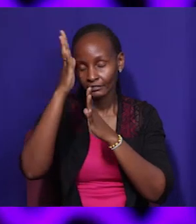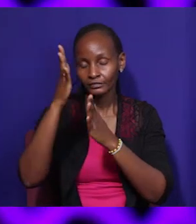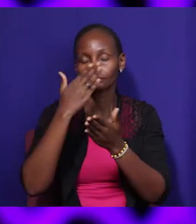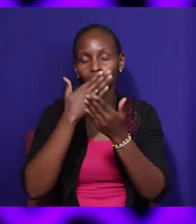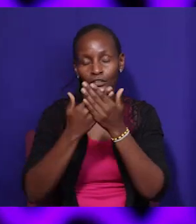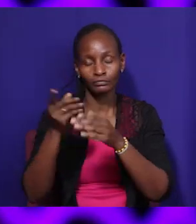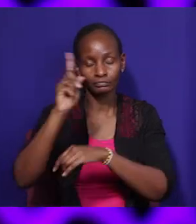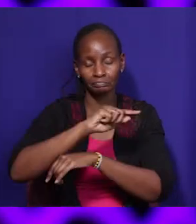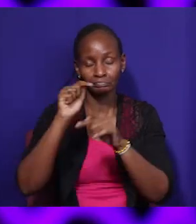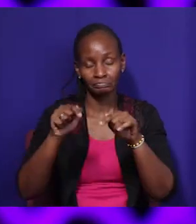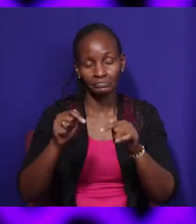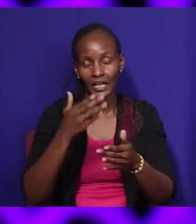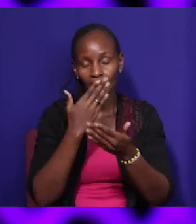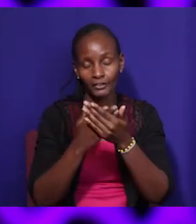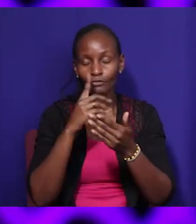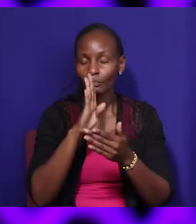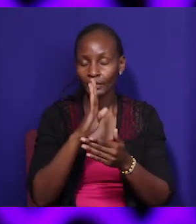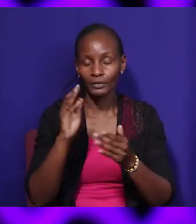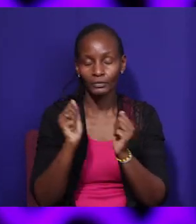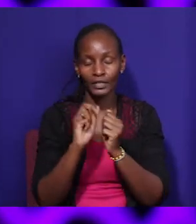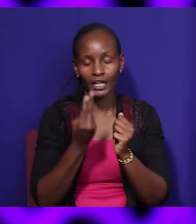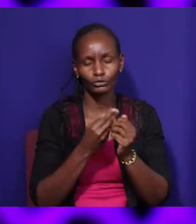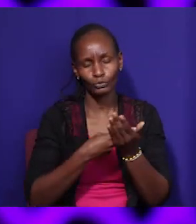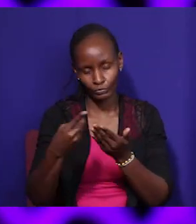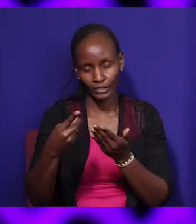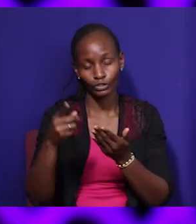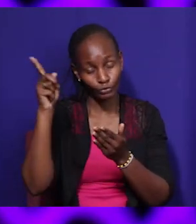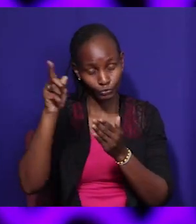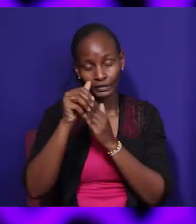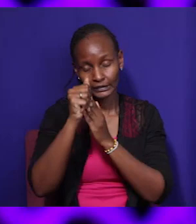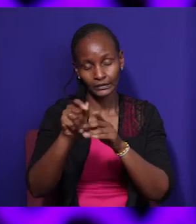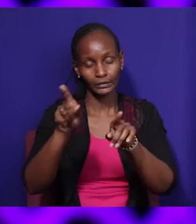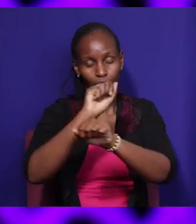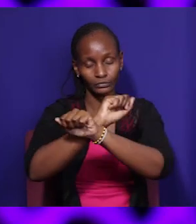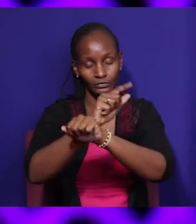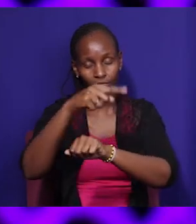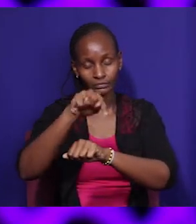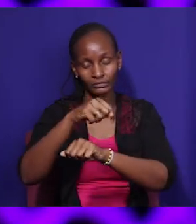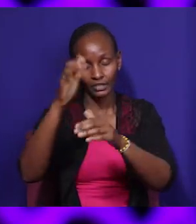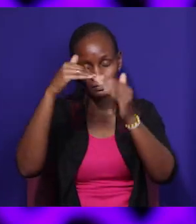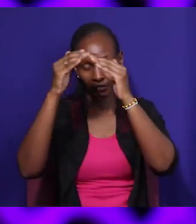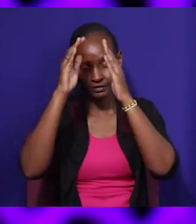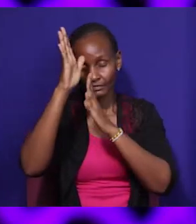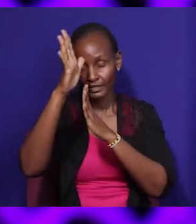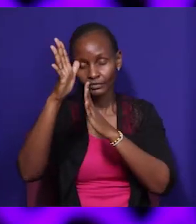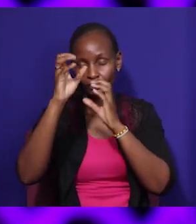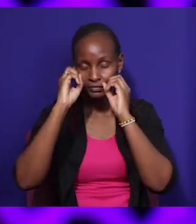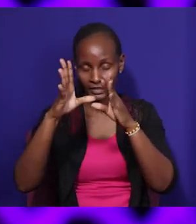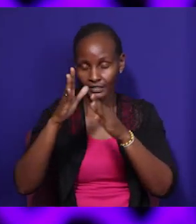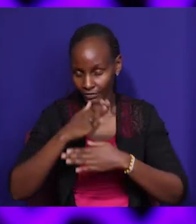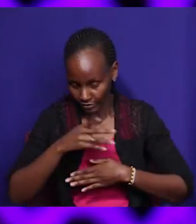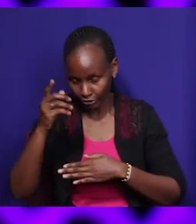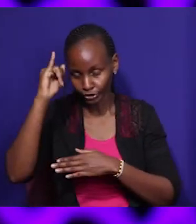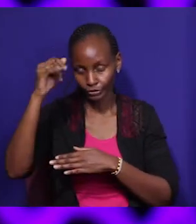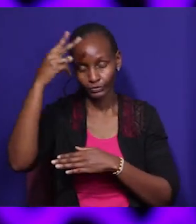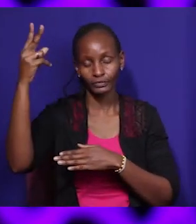say thank you for this day. Thank you for being with us throughout the whole week. You have guided us and protected us, dear Heavenly Father. We bless you and we honor you, Almighty